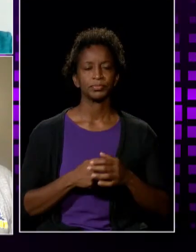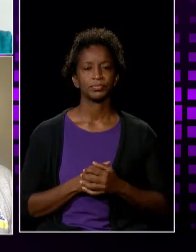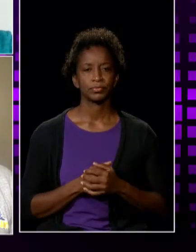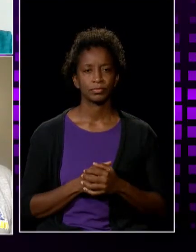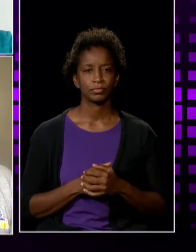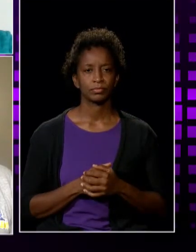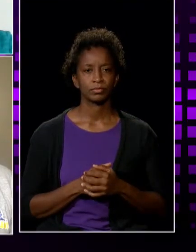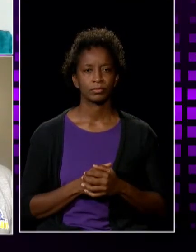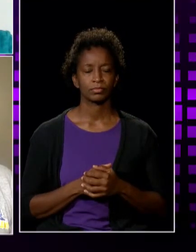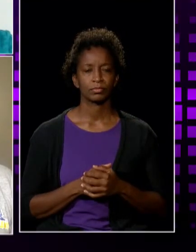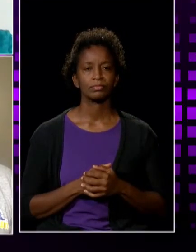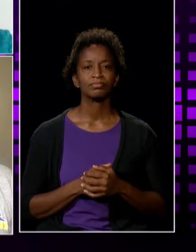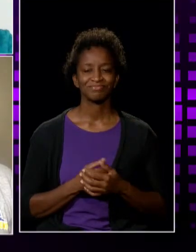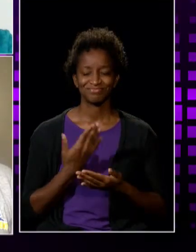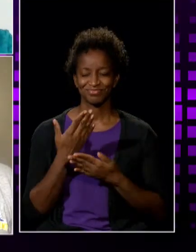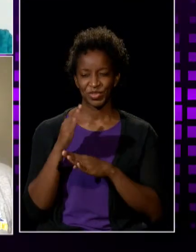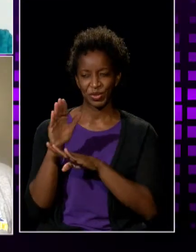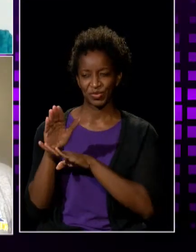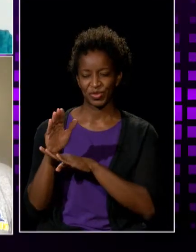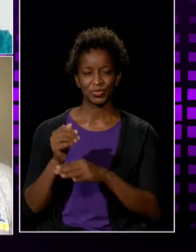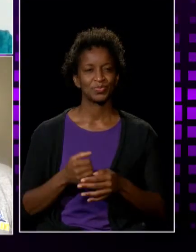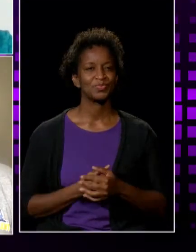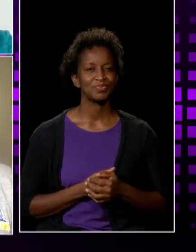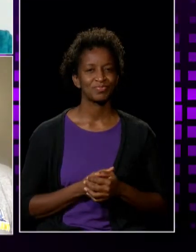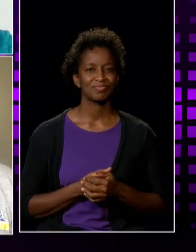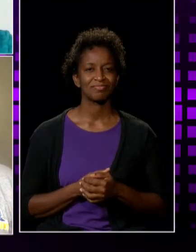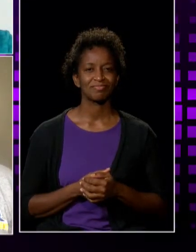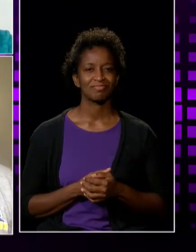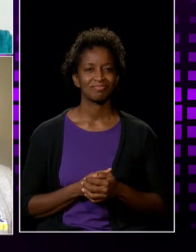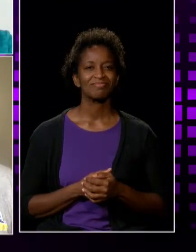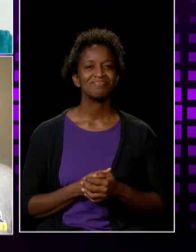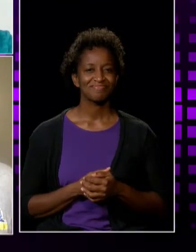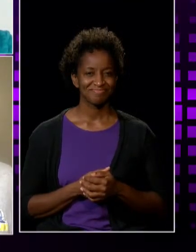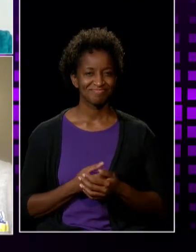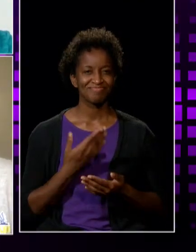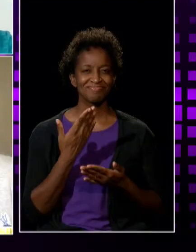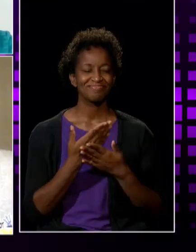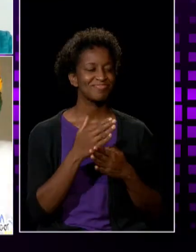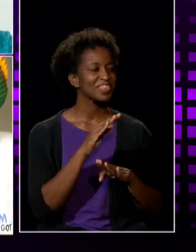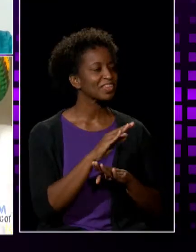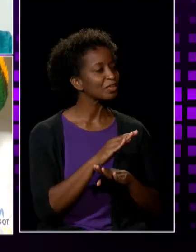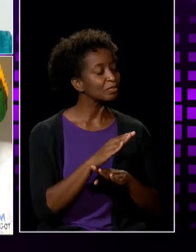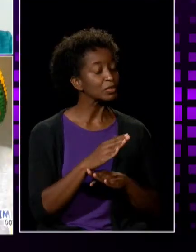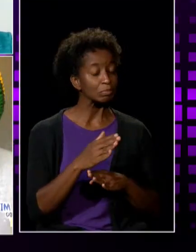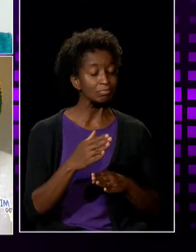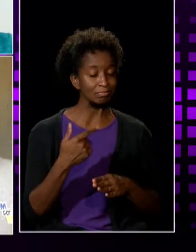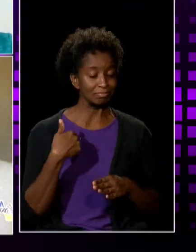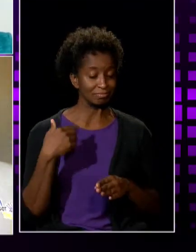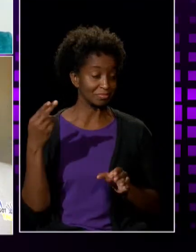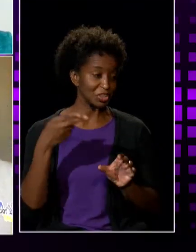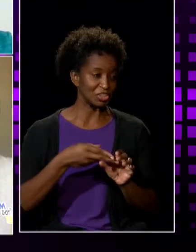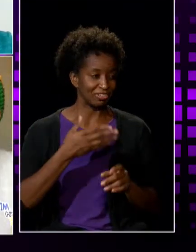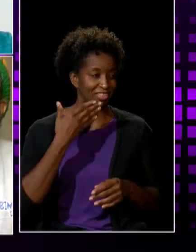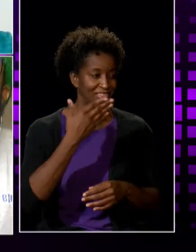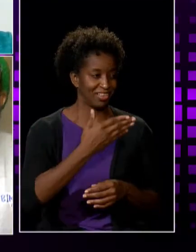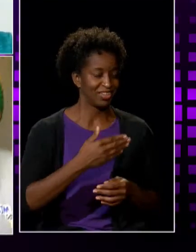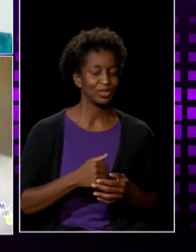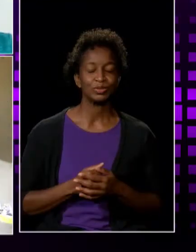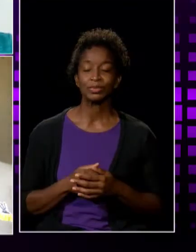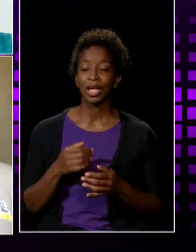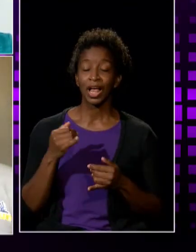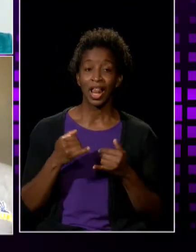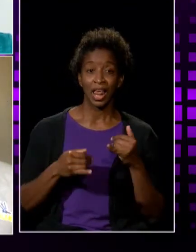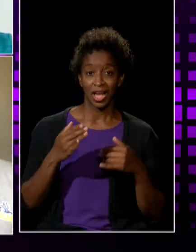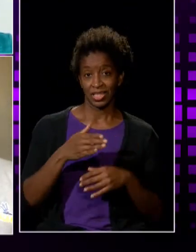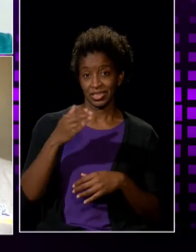and ilk. Good afternoon. Good afternoon, Tyrell. Thanks for having me. Lastly, we have Mr.